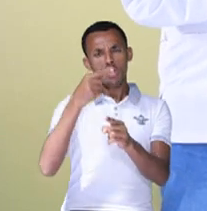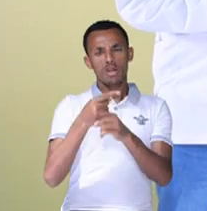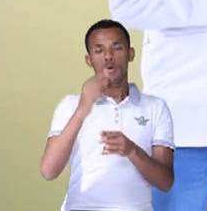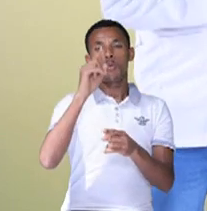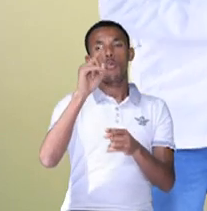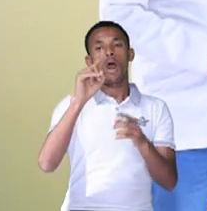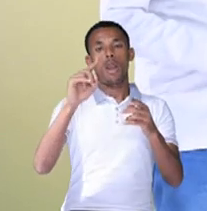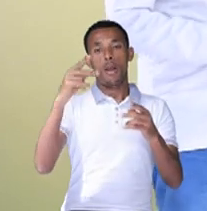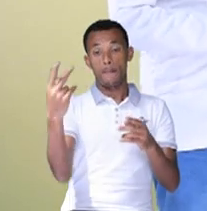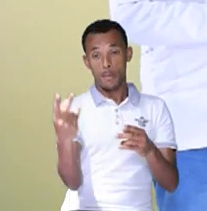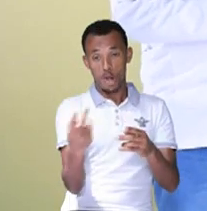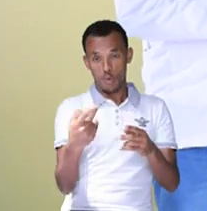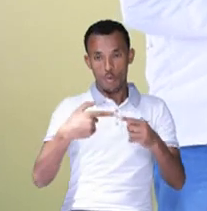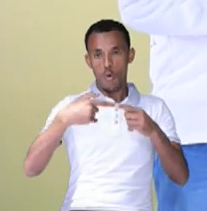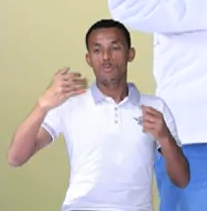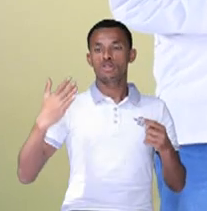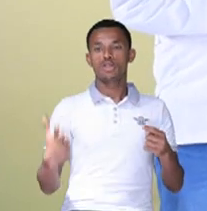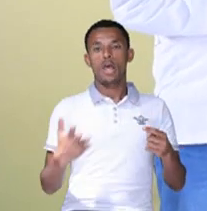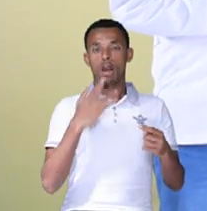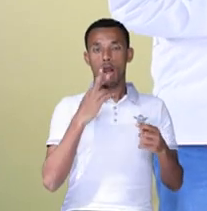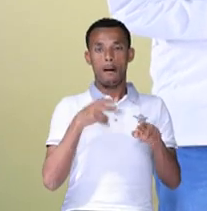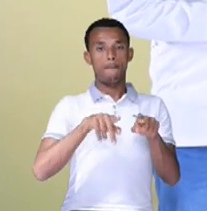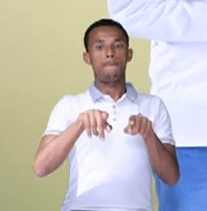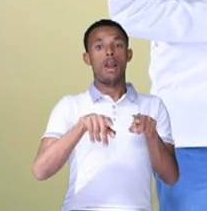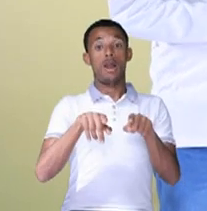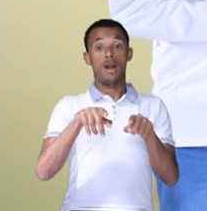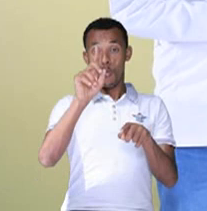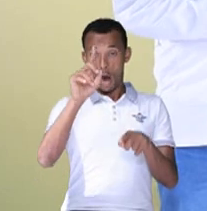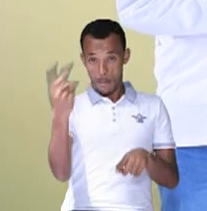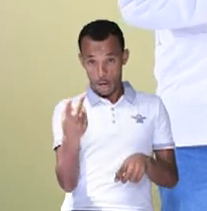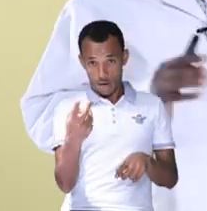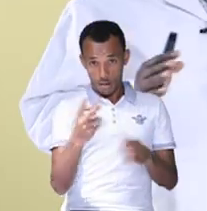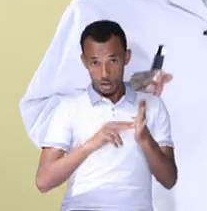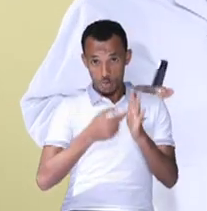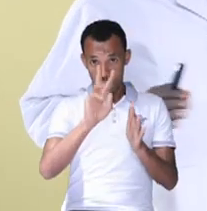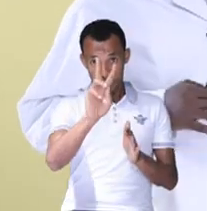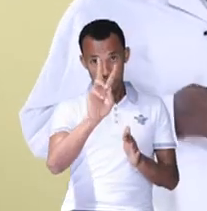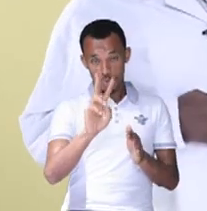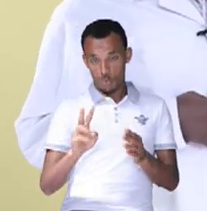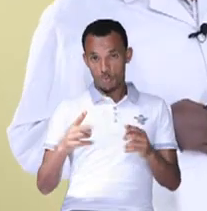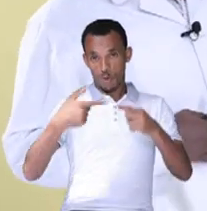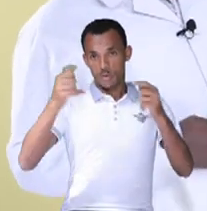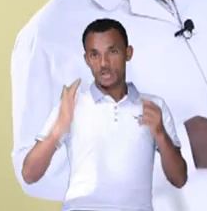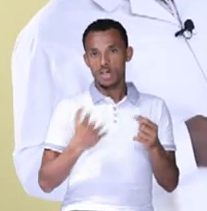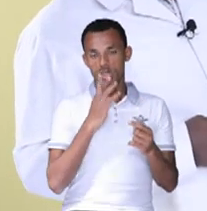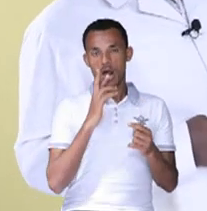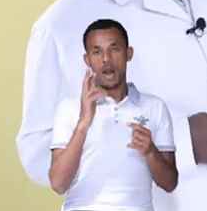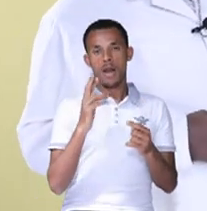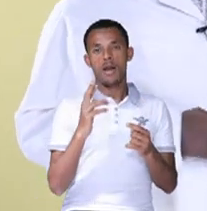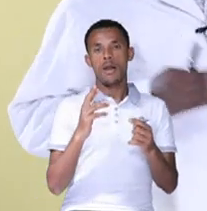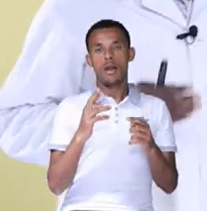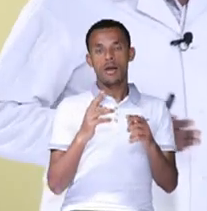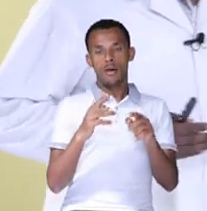one pair of opposite sides are parallel. Don't forget, from the other part of the quadrilateral,